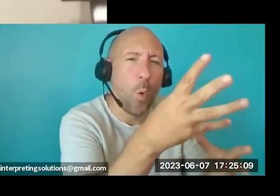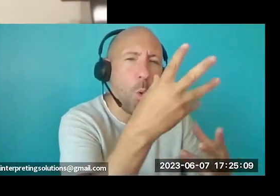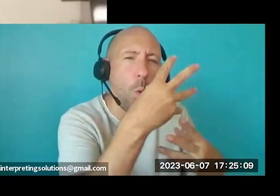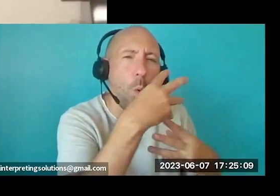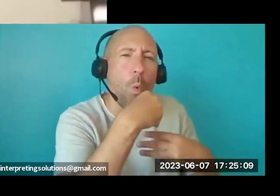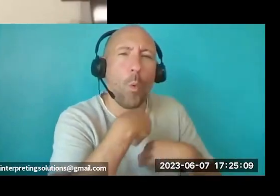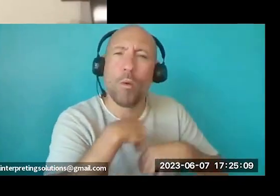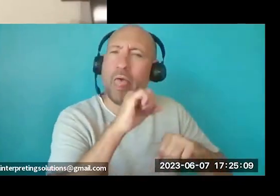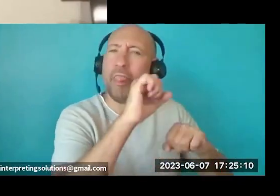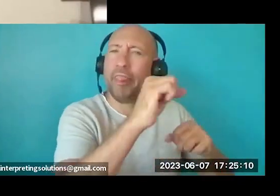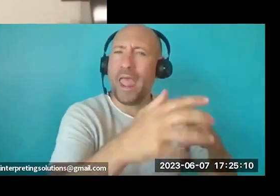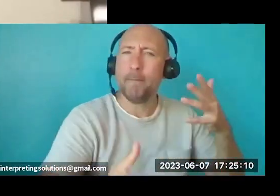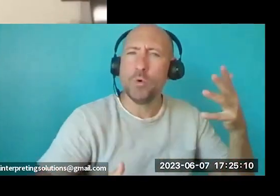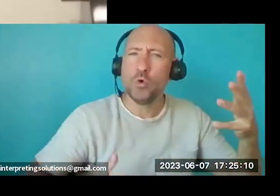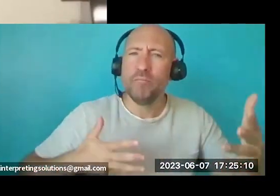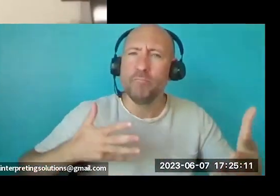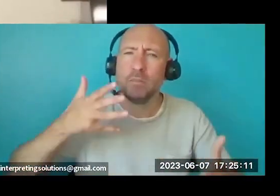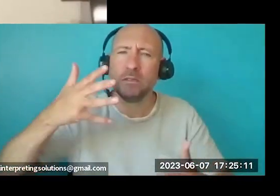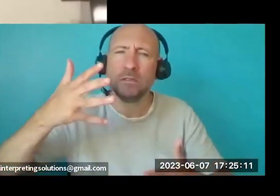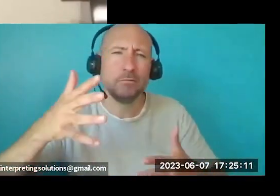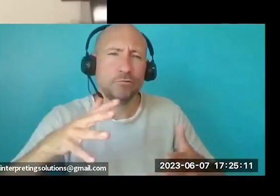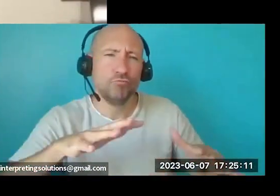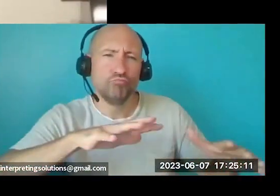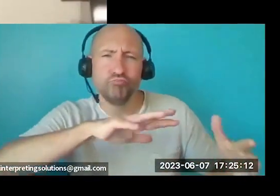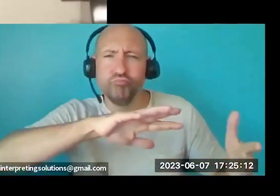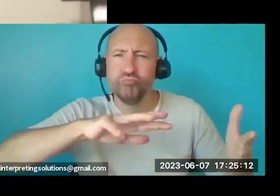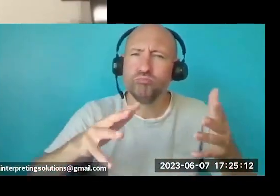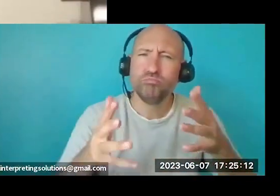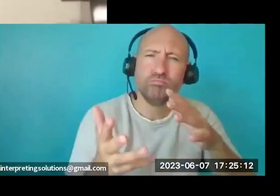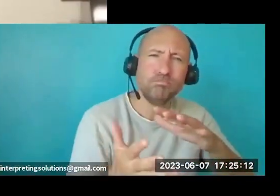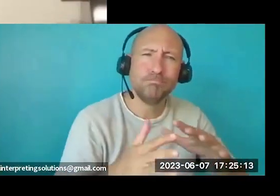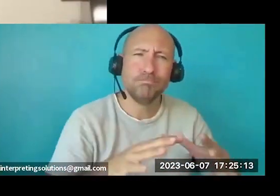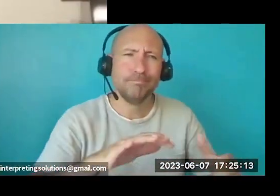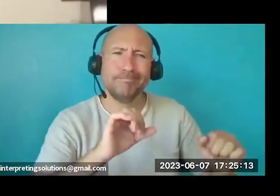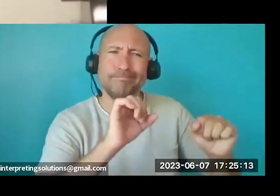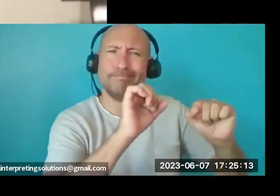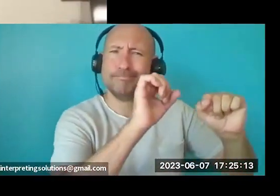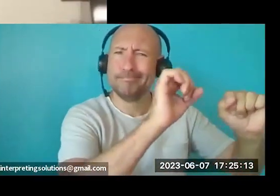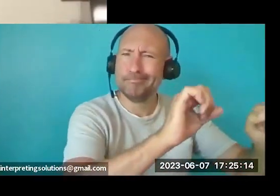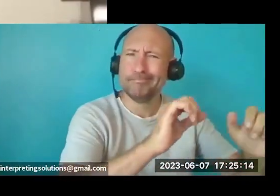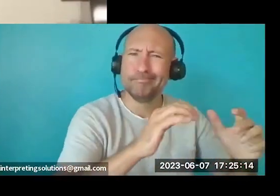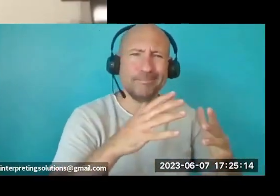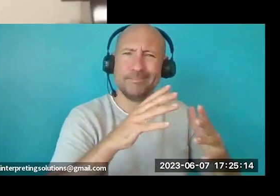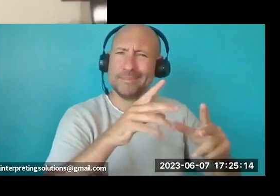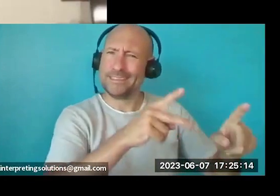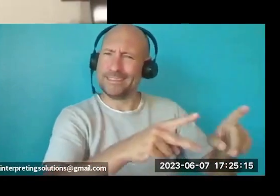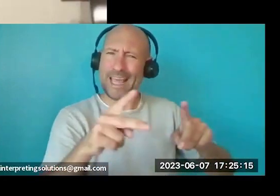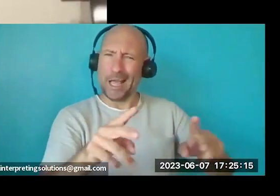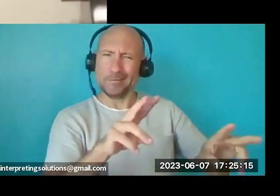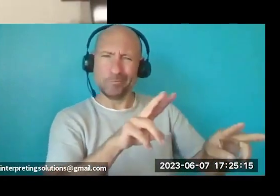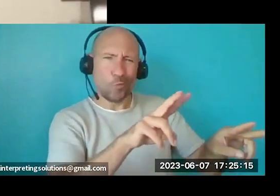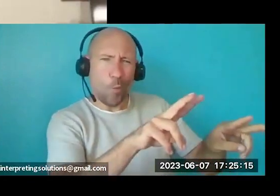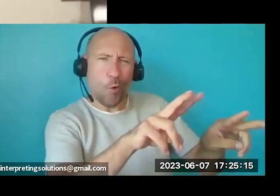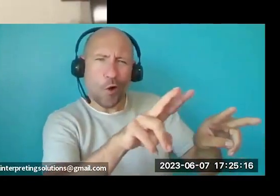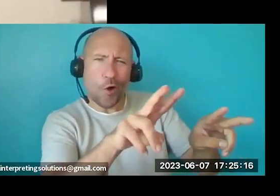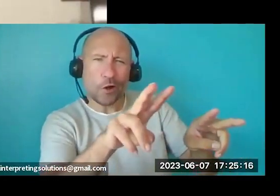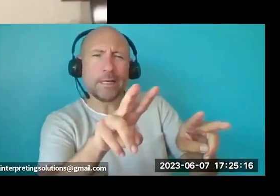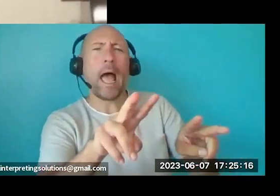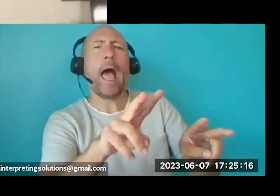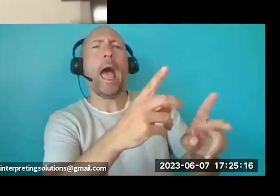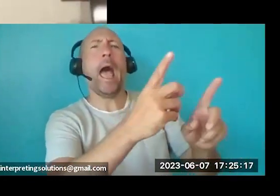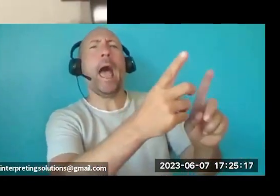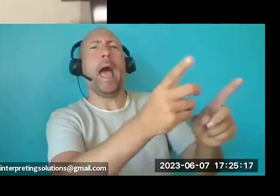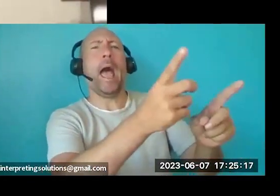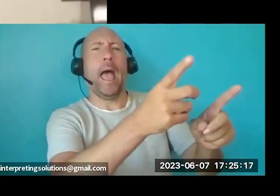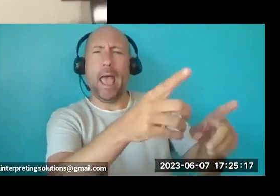movements they make, or their flows of movements. For each dancer, this is something we do so that we know what